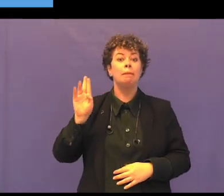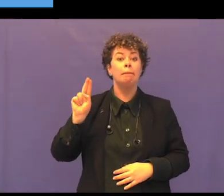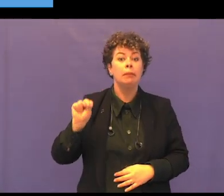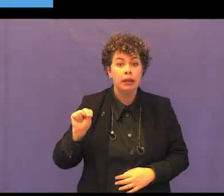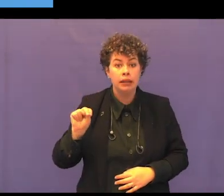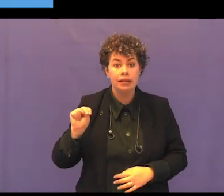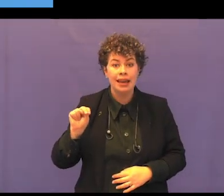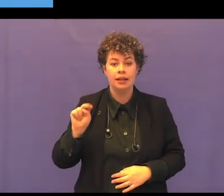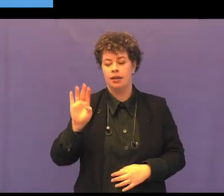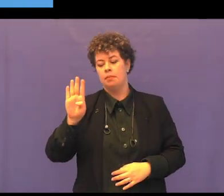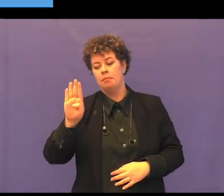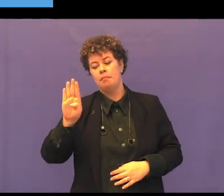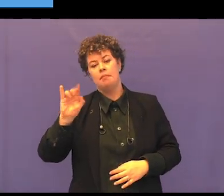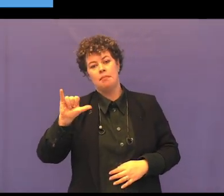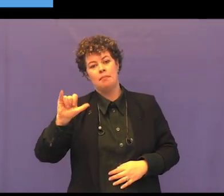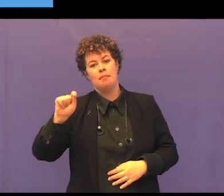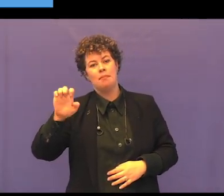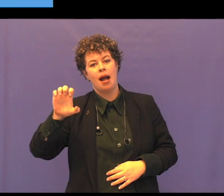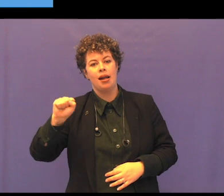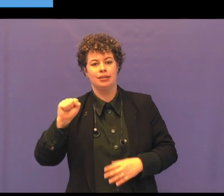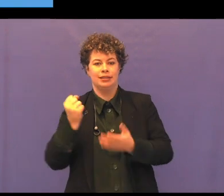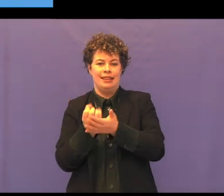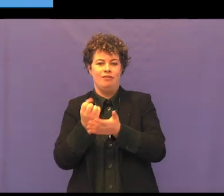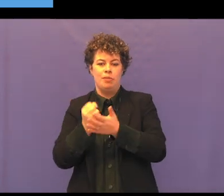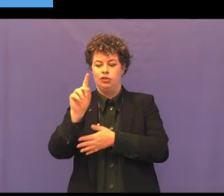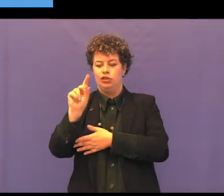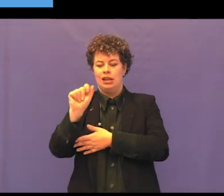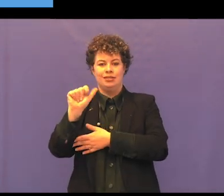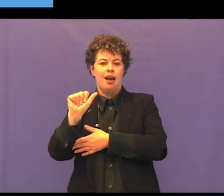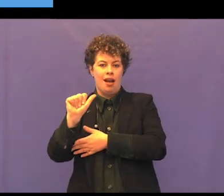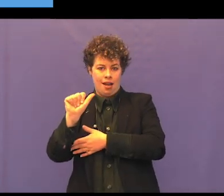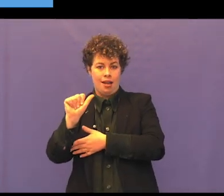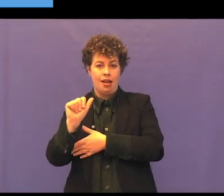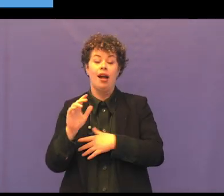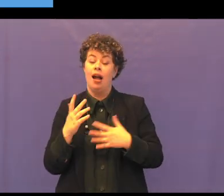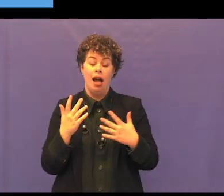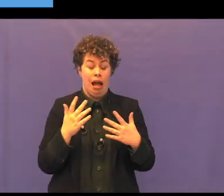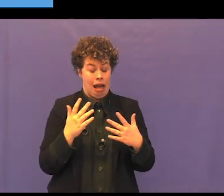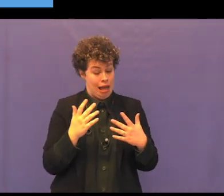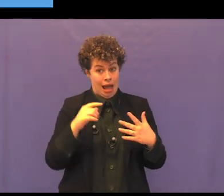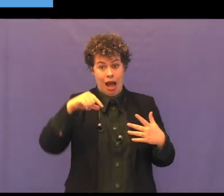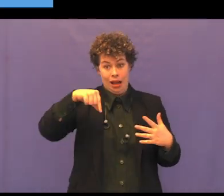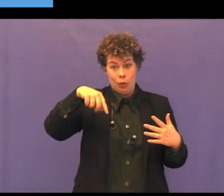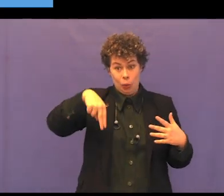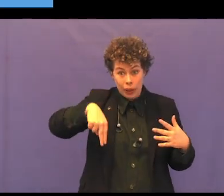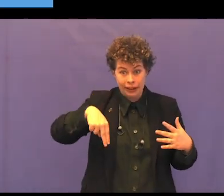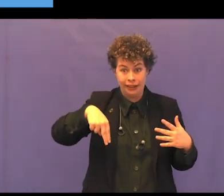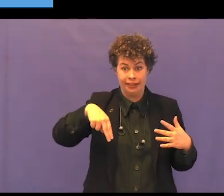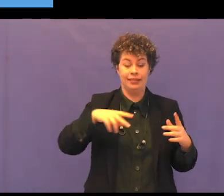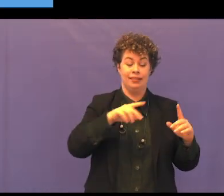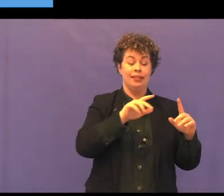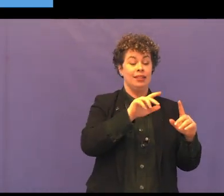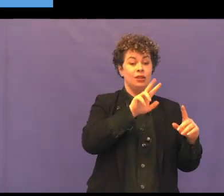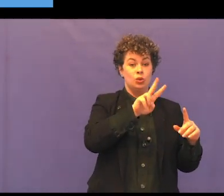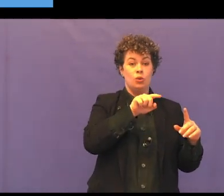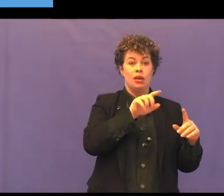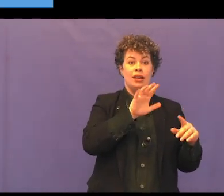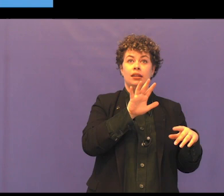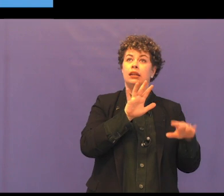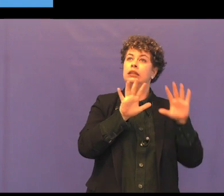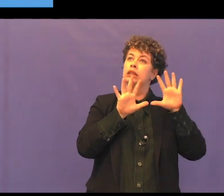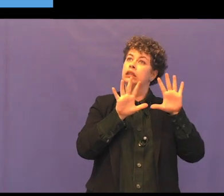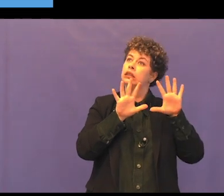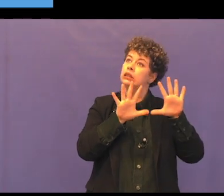quintillion. So quintillion is 10 to the power of 18, or 1,000 raised to